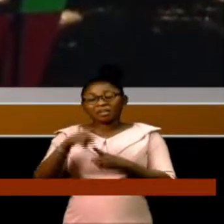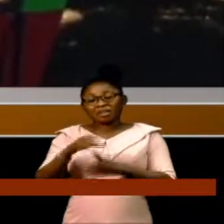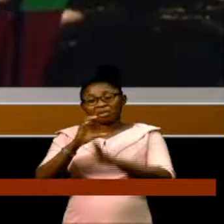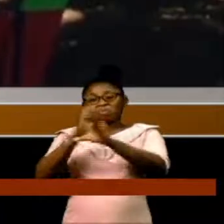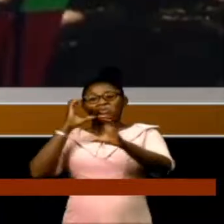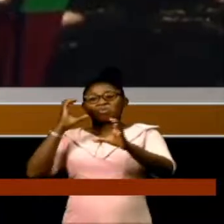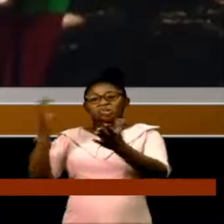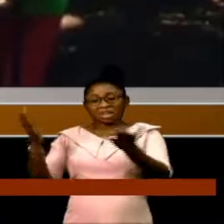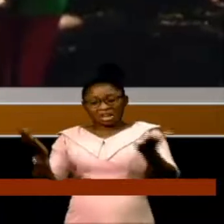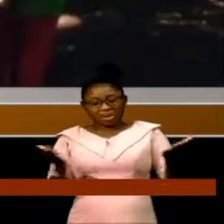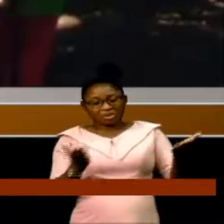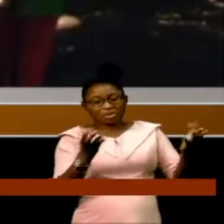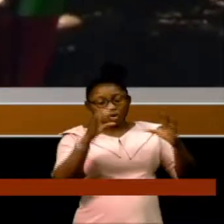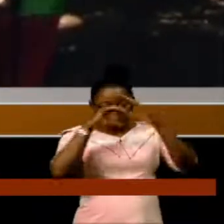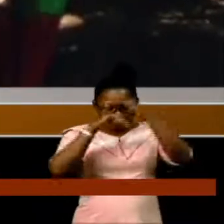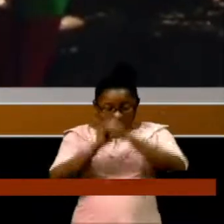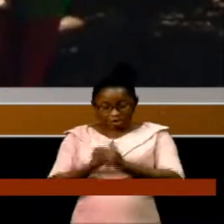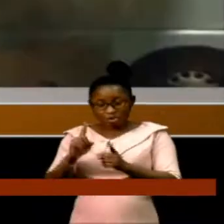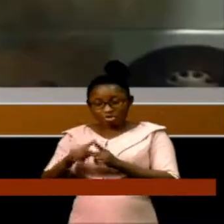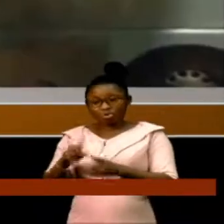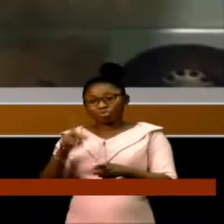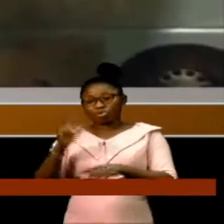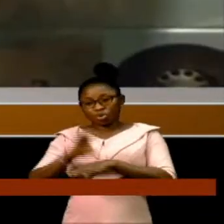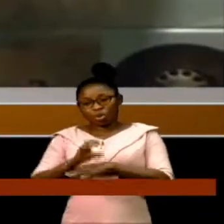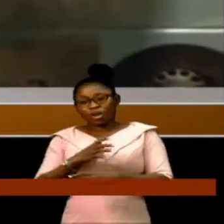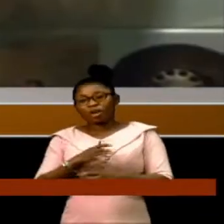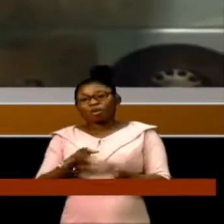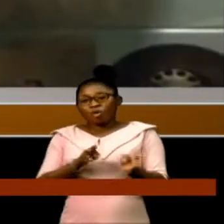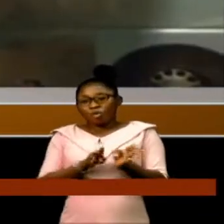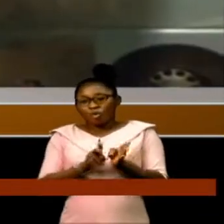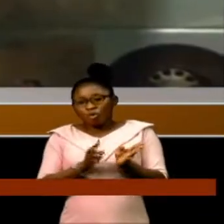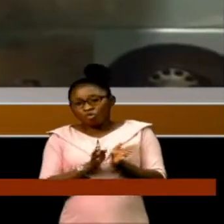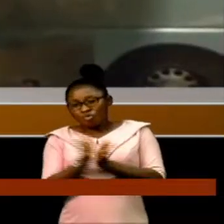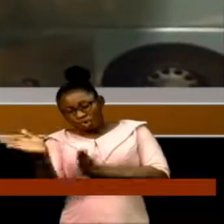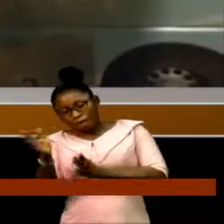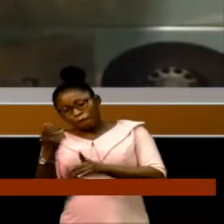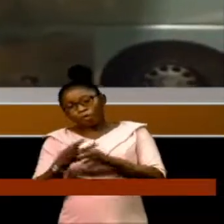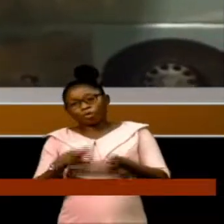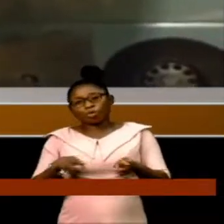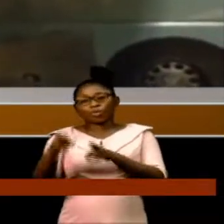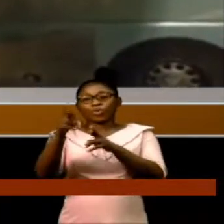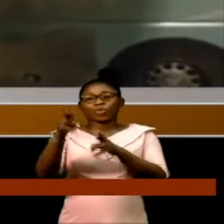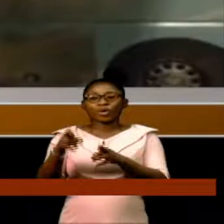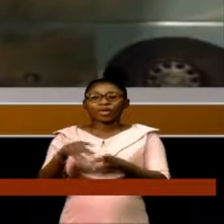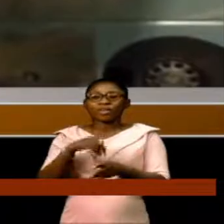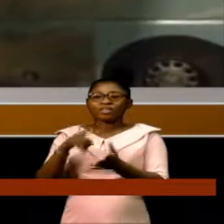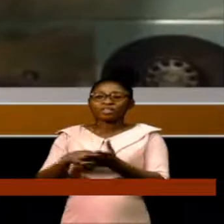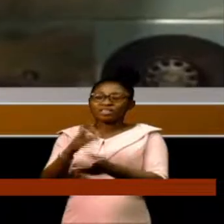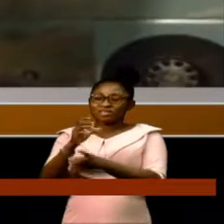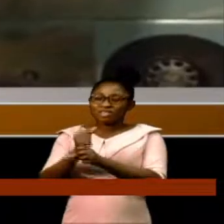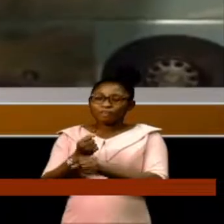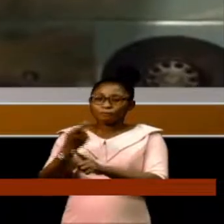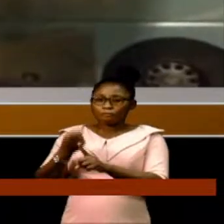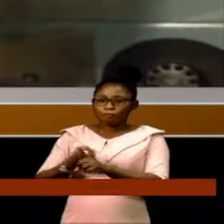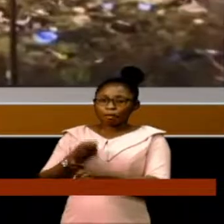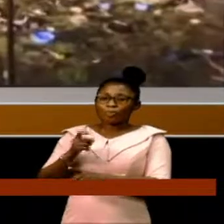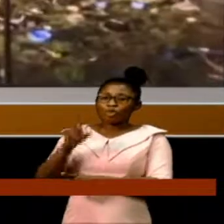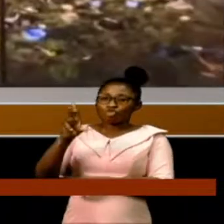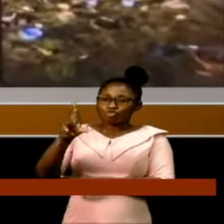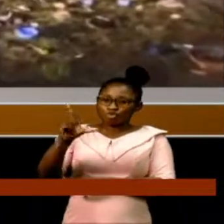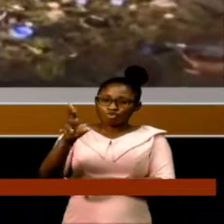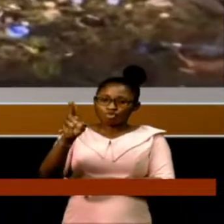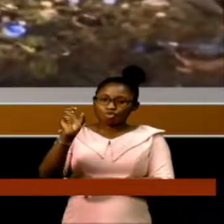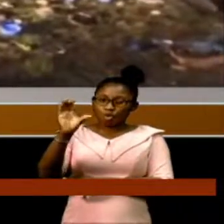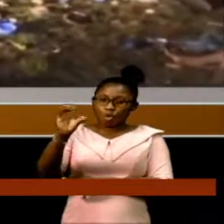gathering veered off the road and plunged down a church. The vehicle was taking members of a local Zion Christian church to an